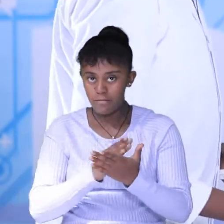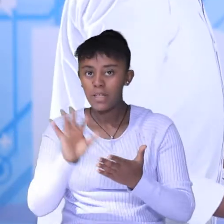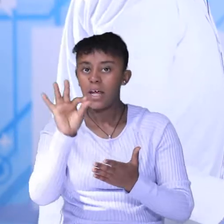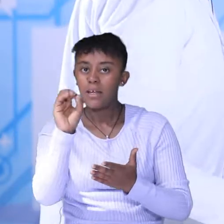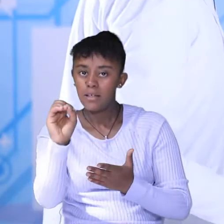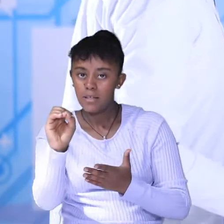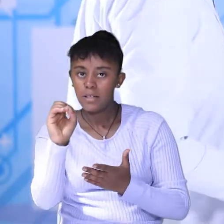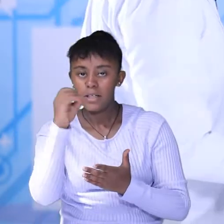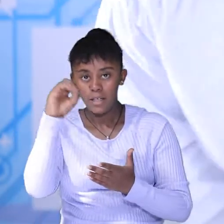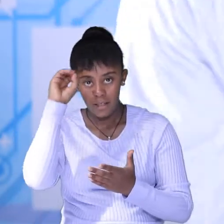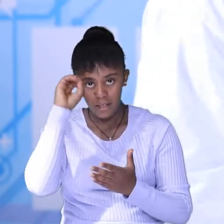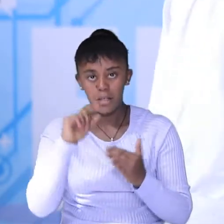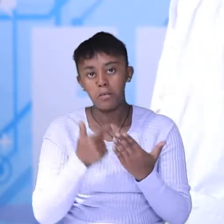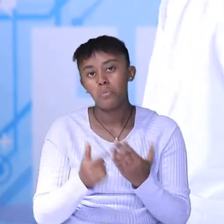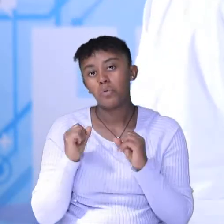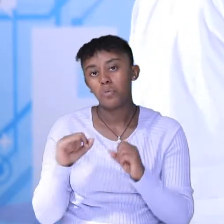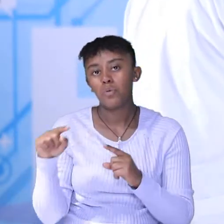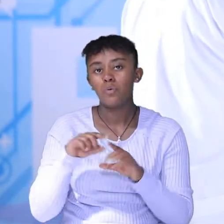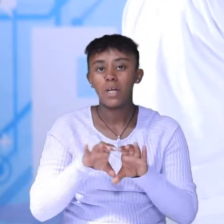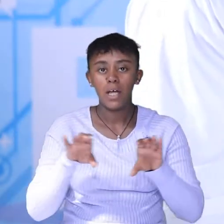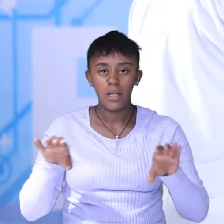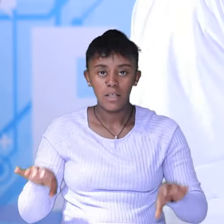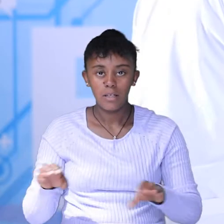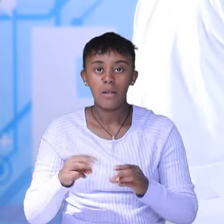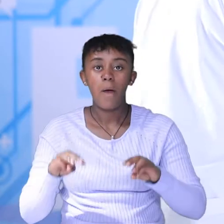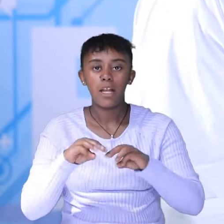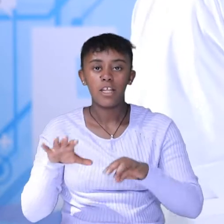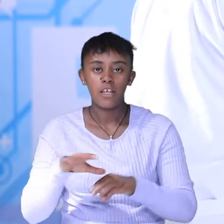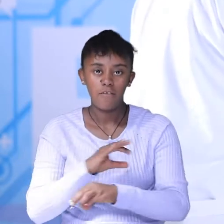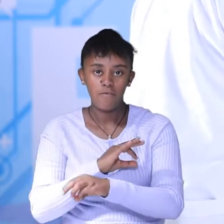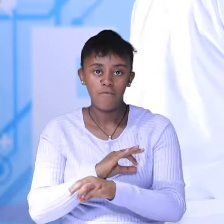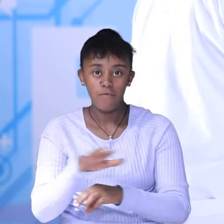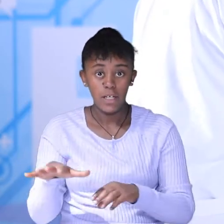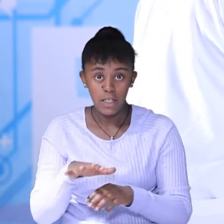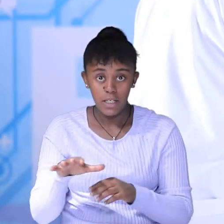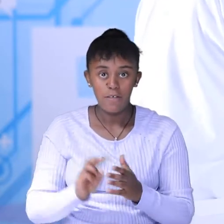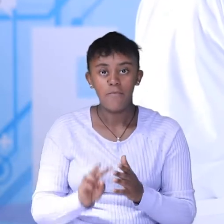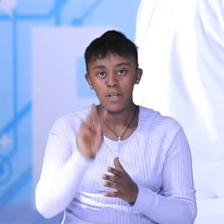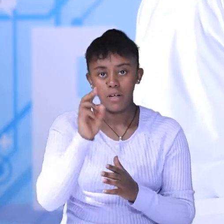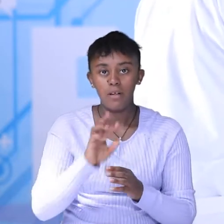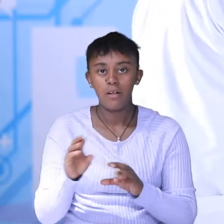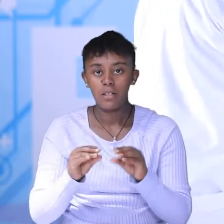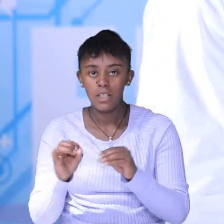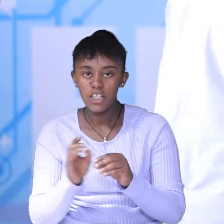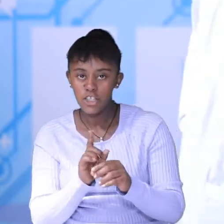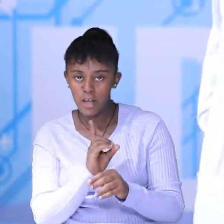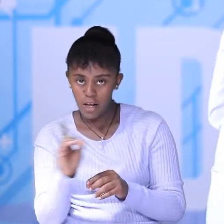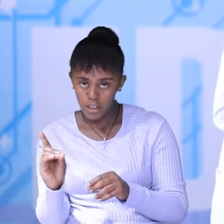degrees. So it's possible to have the magnetic field is acting vertically upward. The current is acting in this